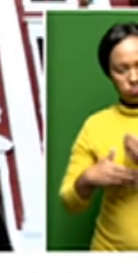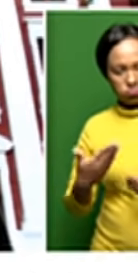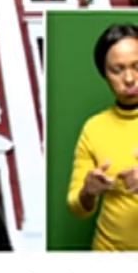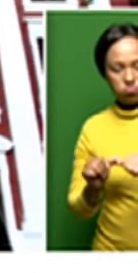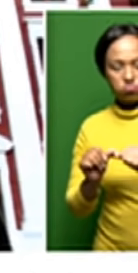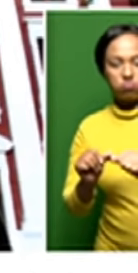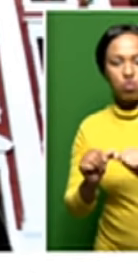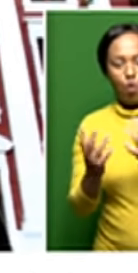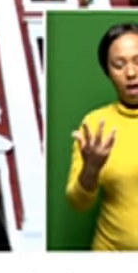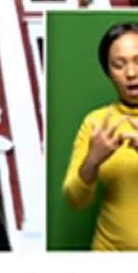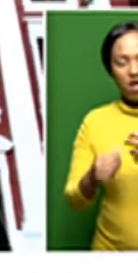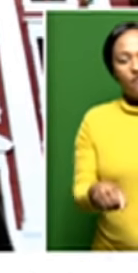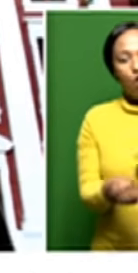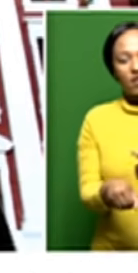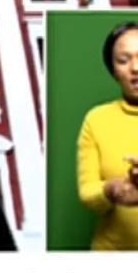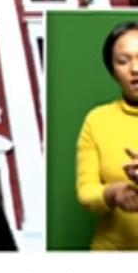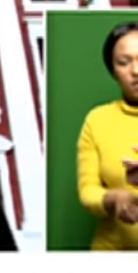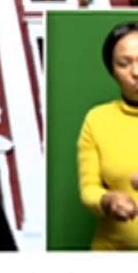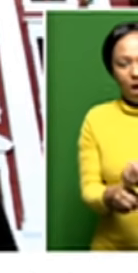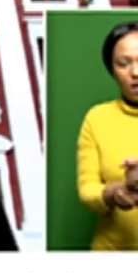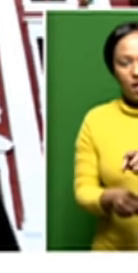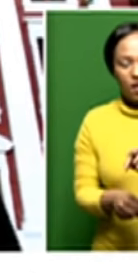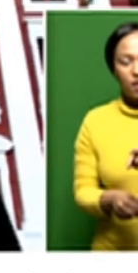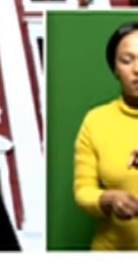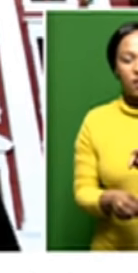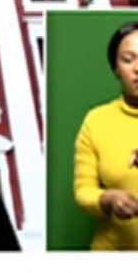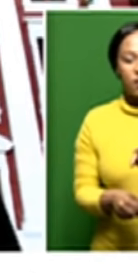in line with its oversight function as